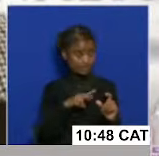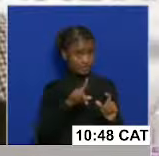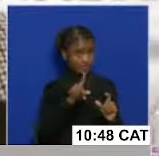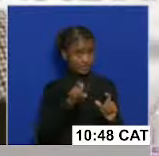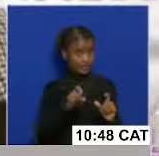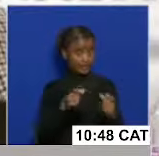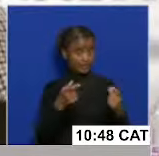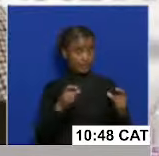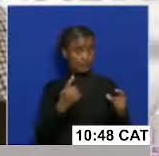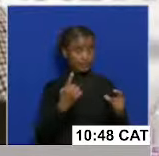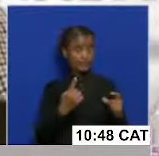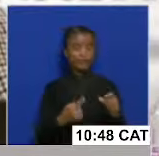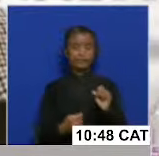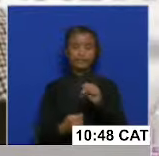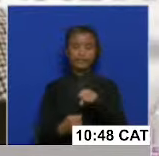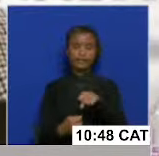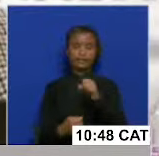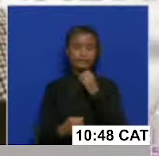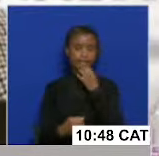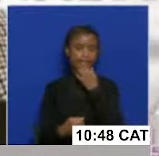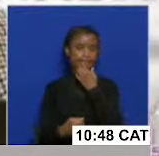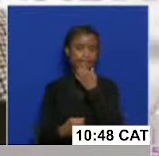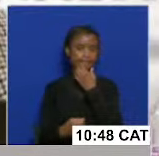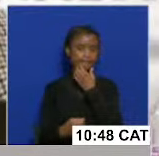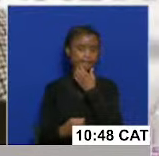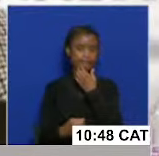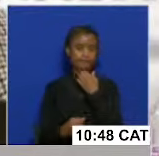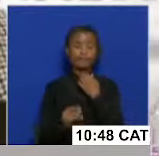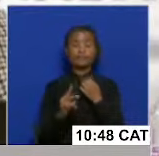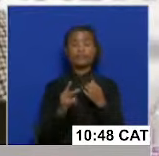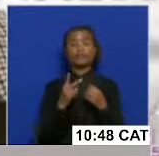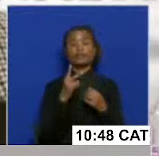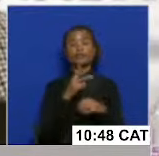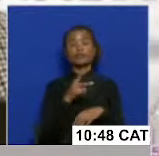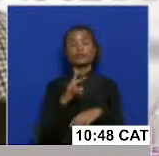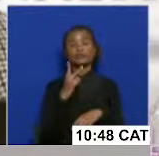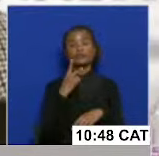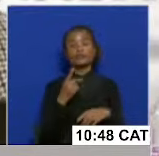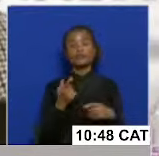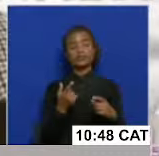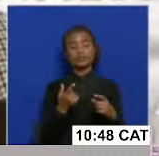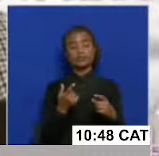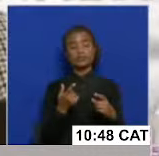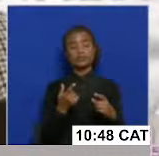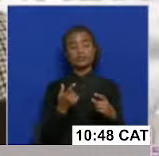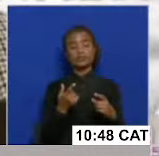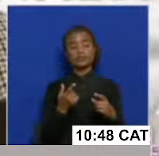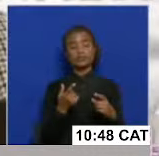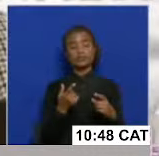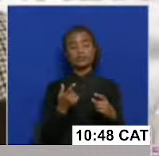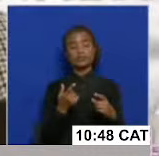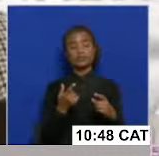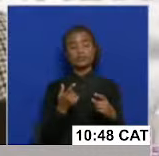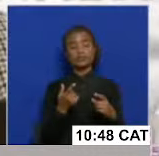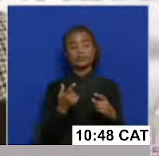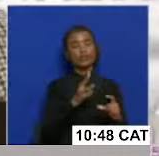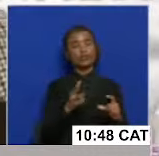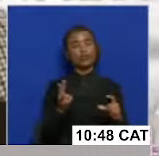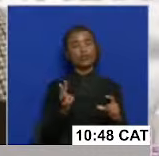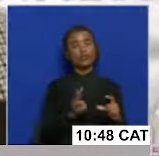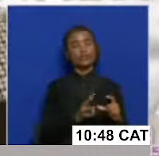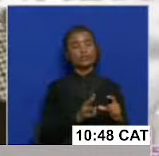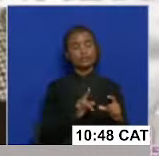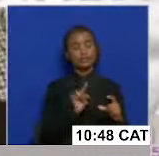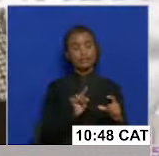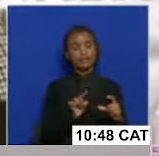Yes, I do. And you'll see then from paragraph 1 that this is the warning statement of Officer Mackenzie. Do you see